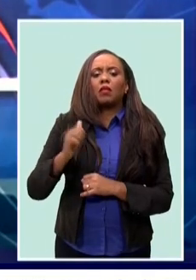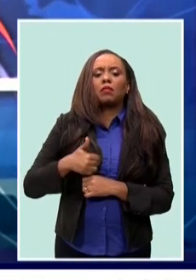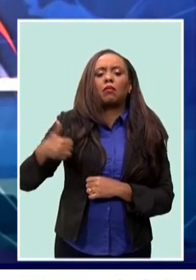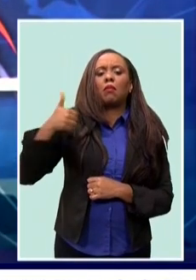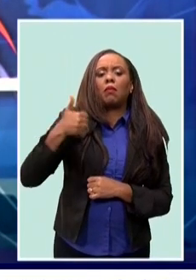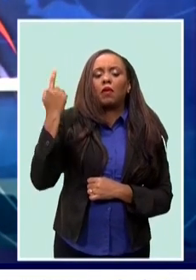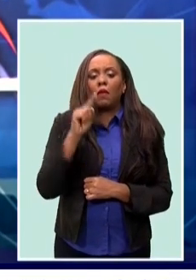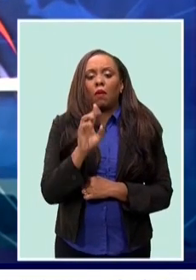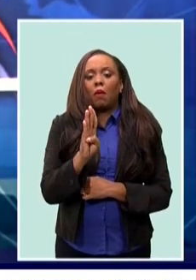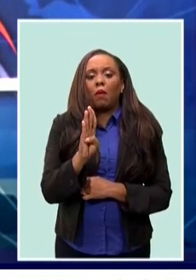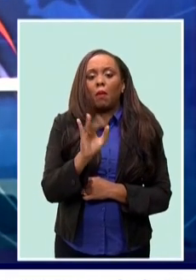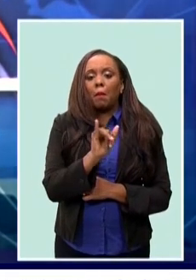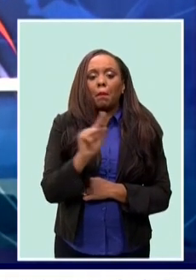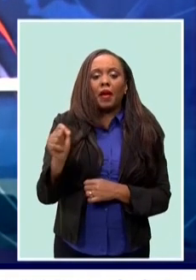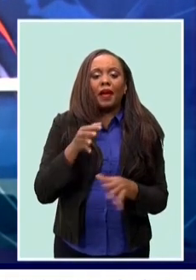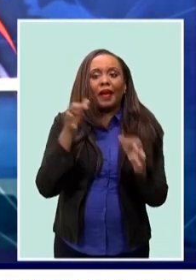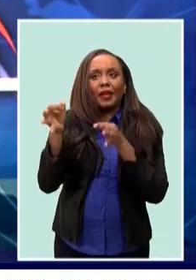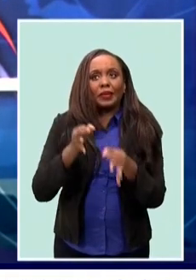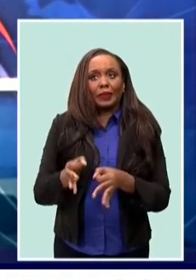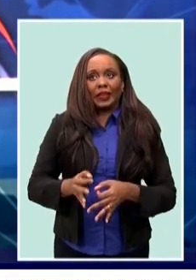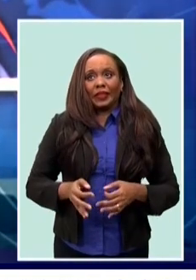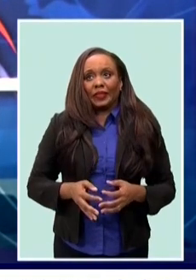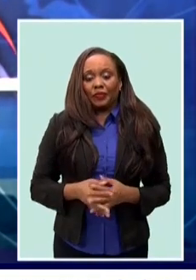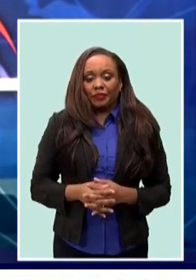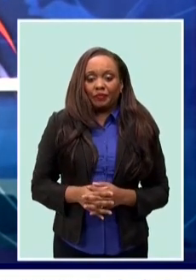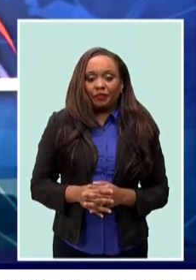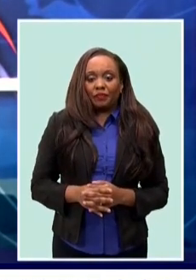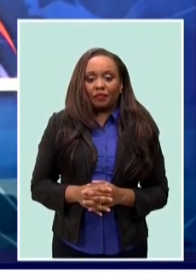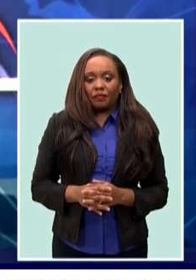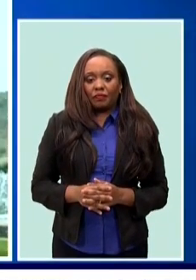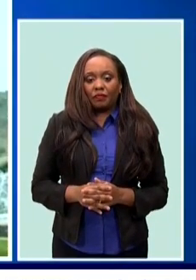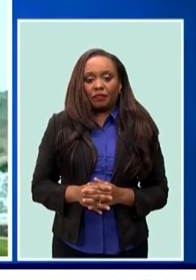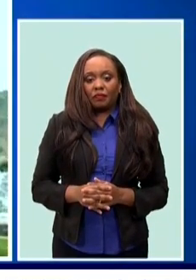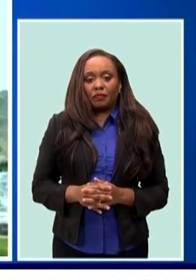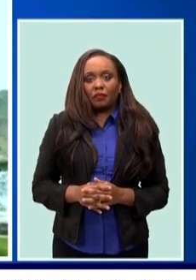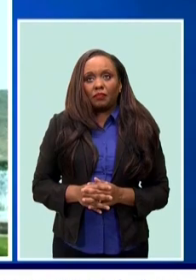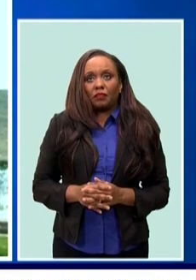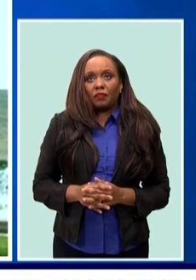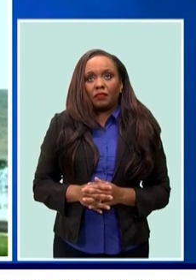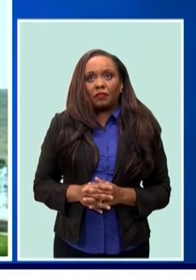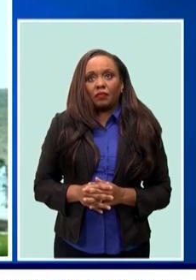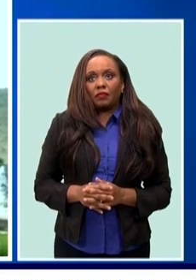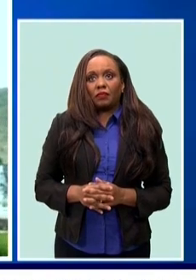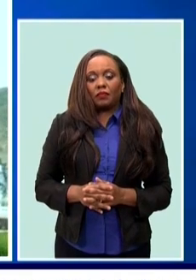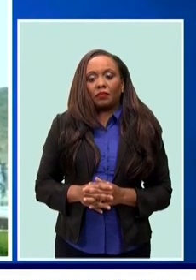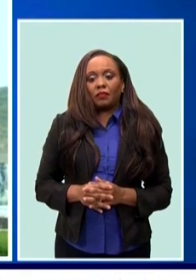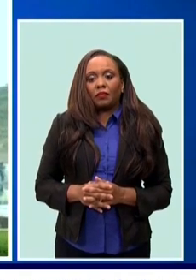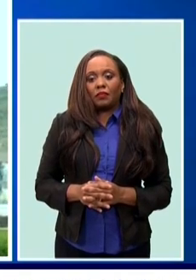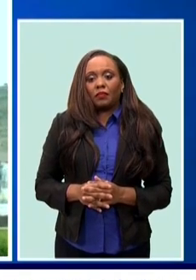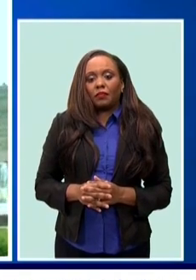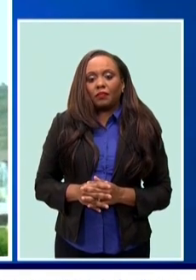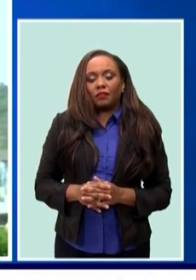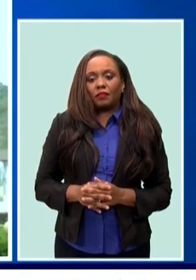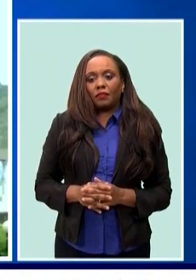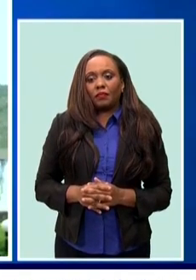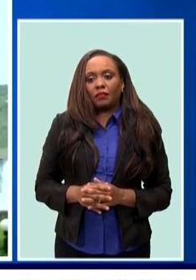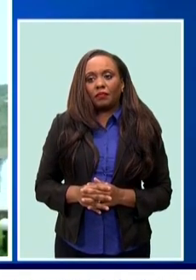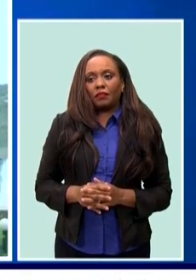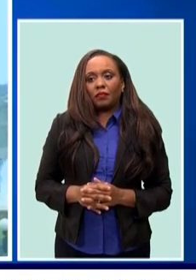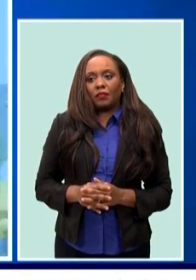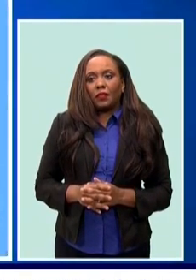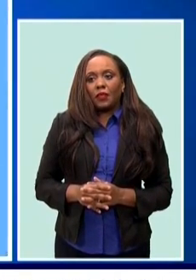Senator Rodden Adams, explained what it all means. The Eastern Central Bank is looking to reduce the use of